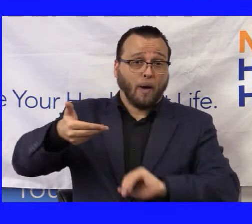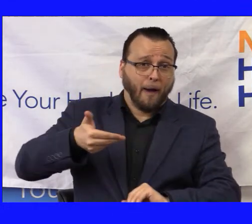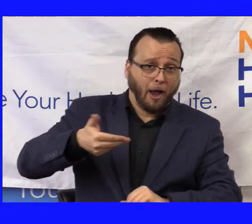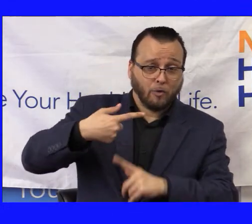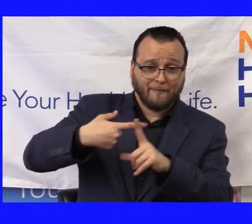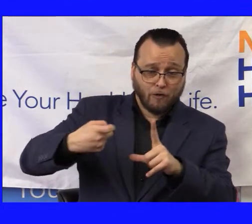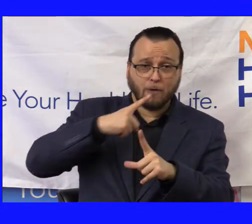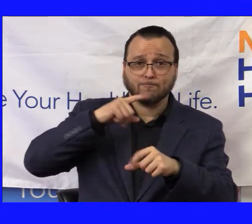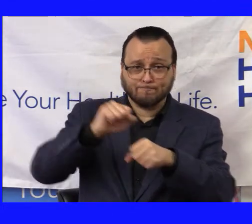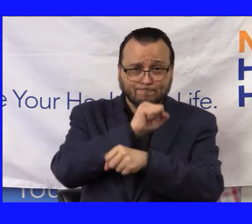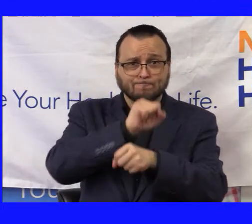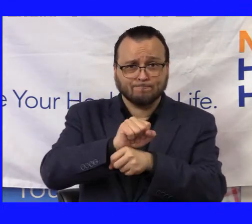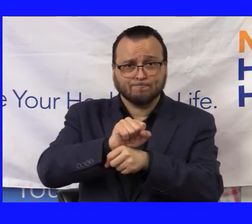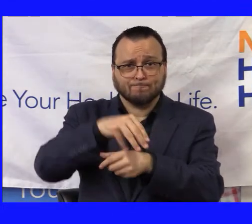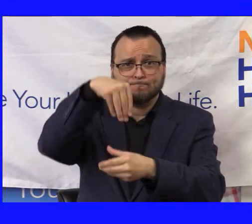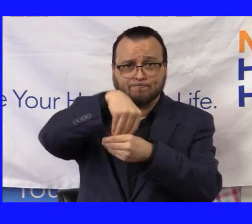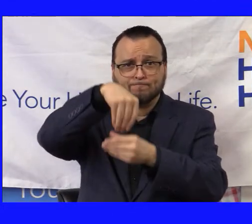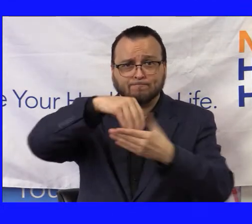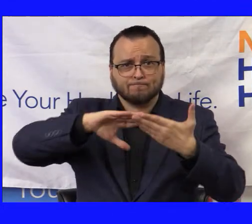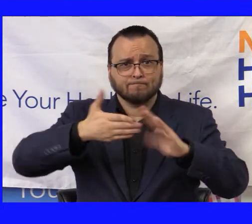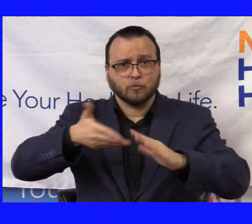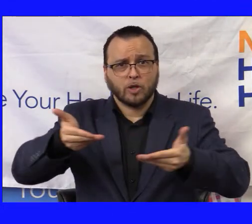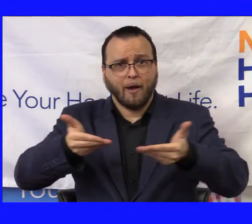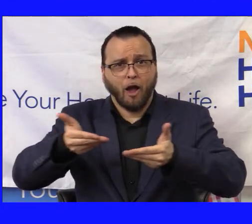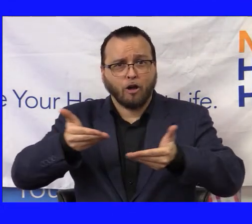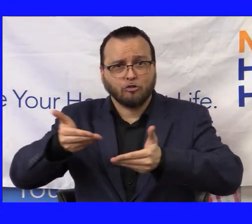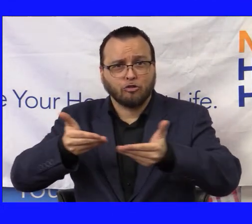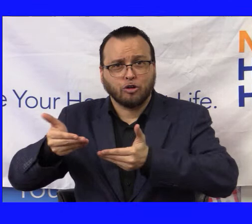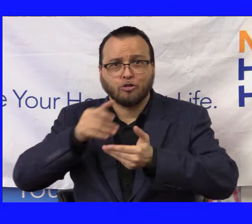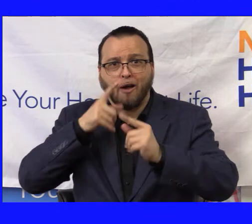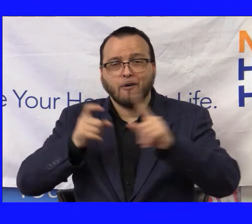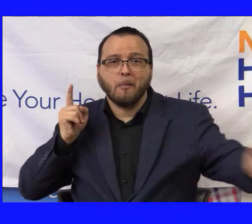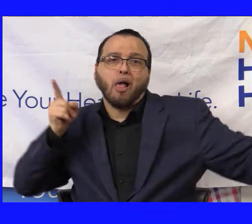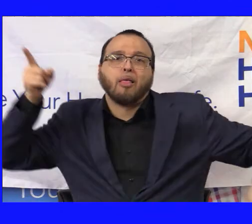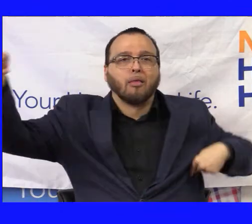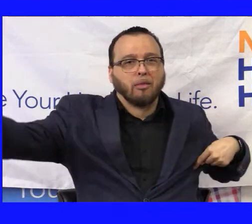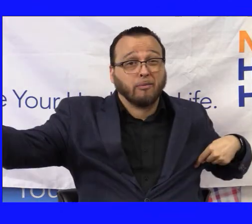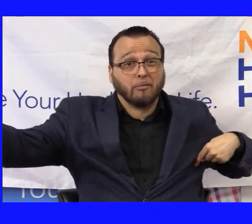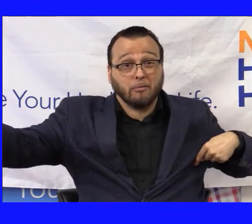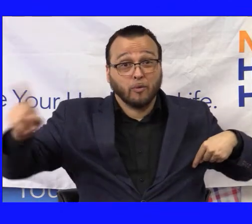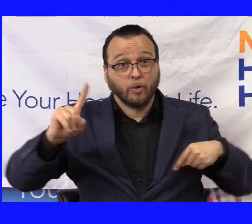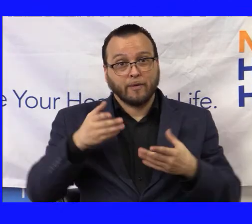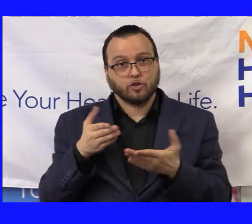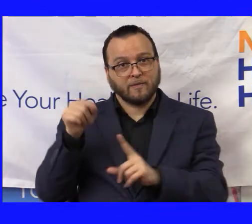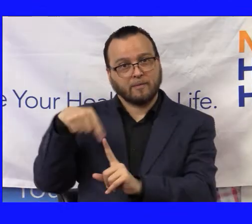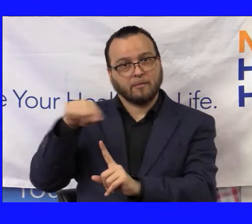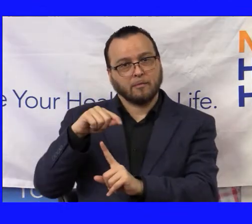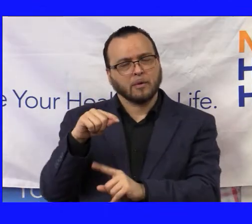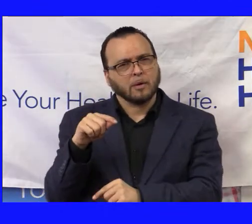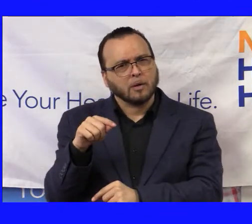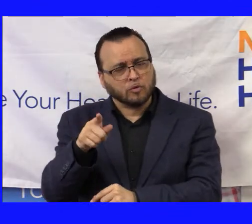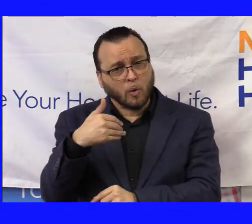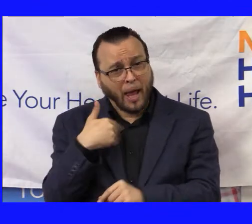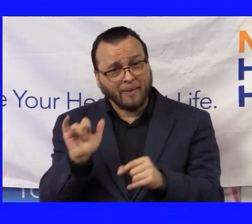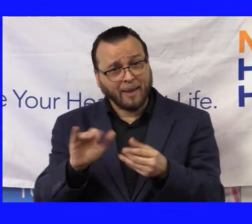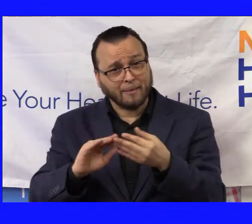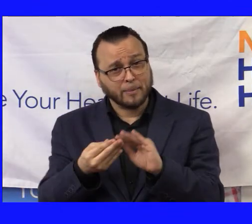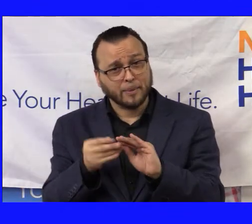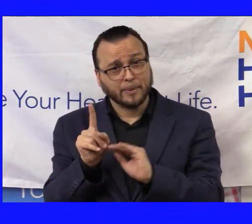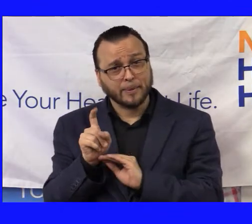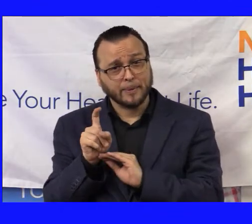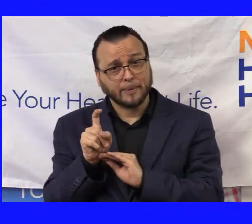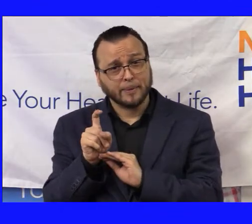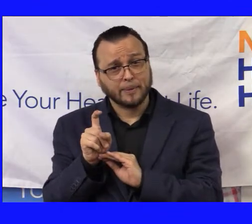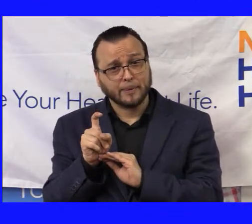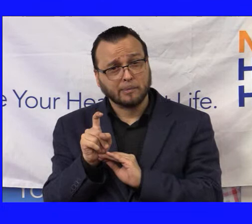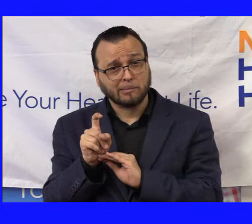indeed hiring from the communities that they are serving. Or do you have those numbers